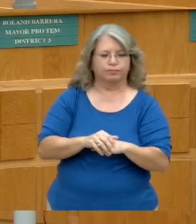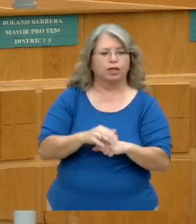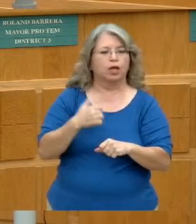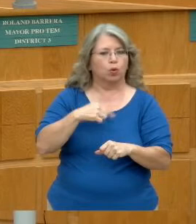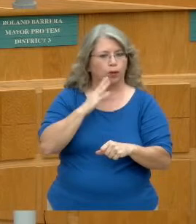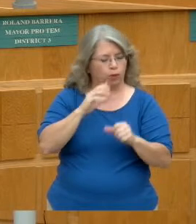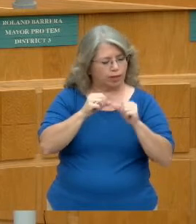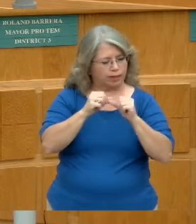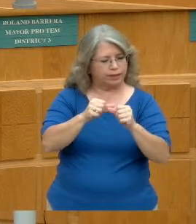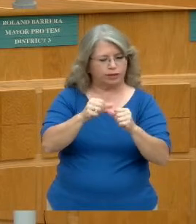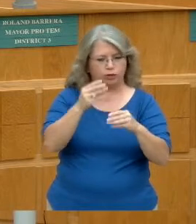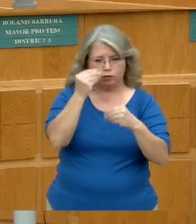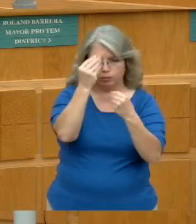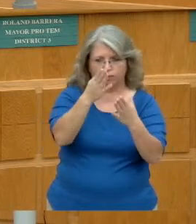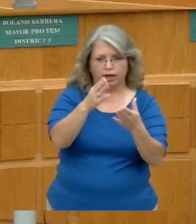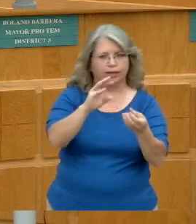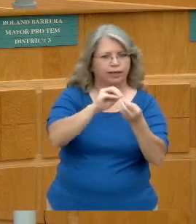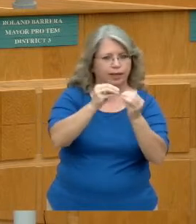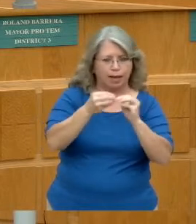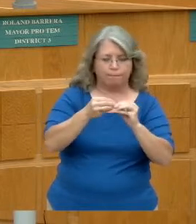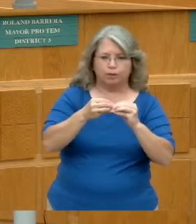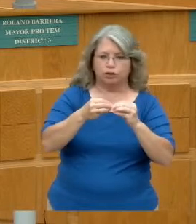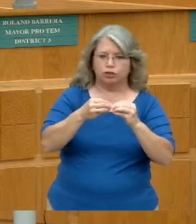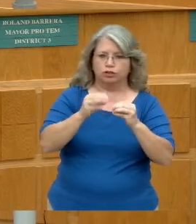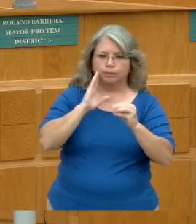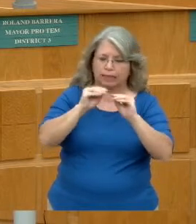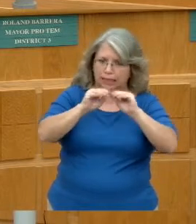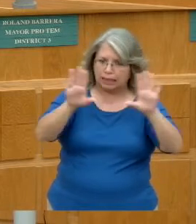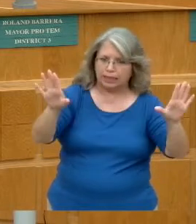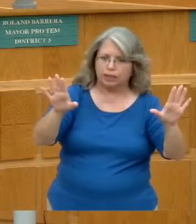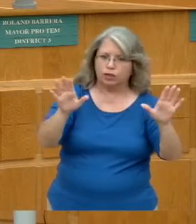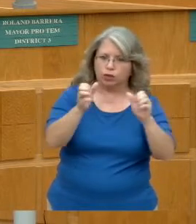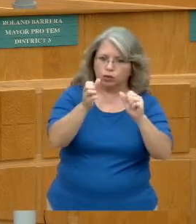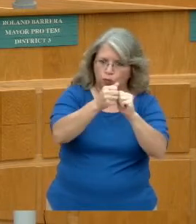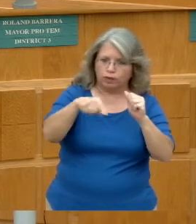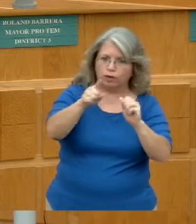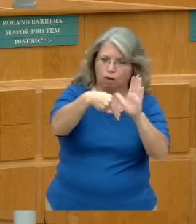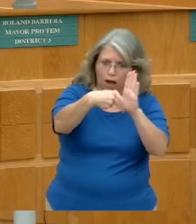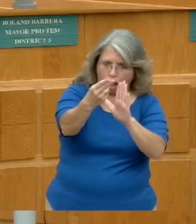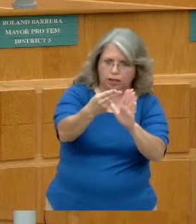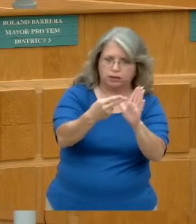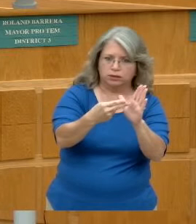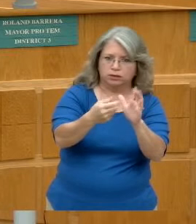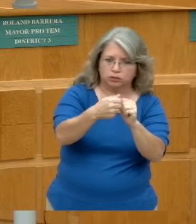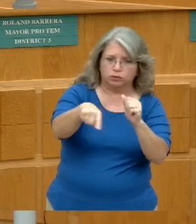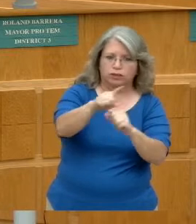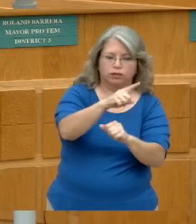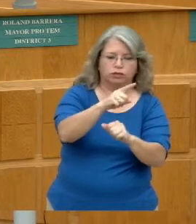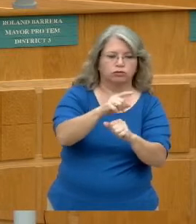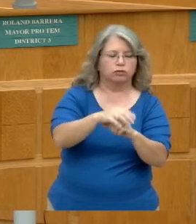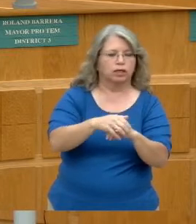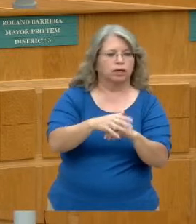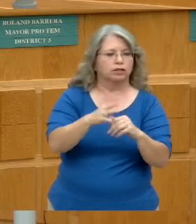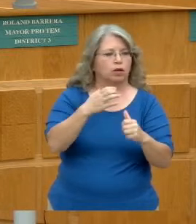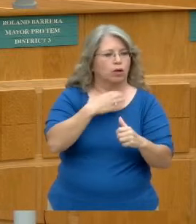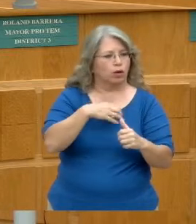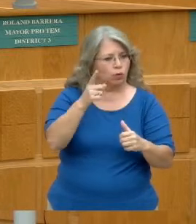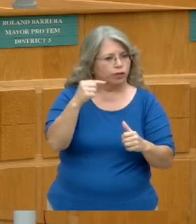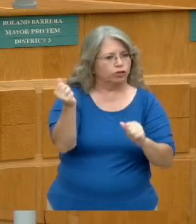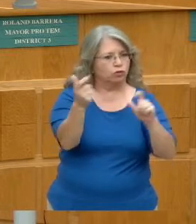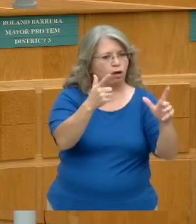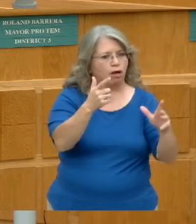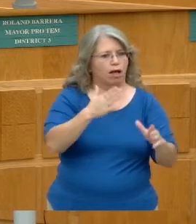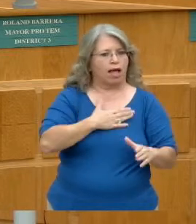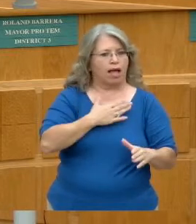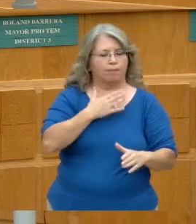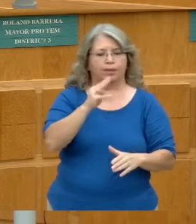honest as we can with the numbers, and give them to you as quickly as we have them. So I want to wish each one a happy Memorial Day, but